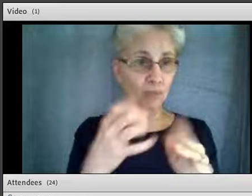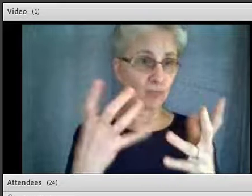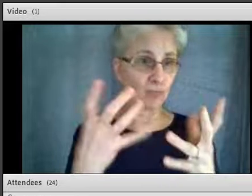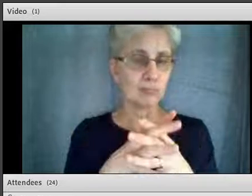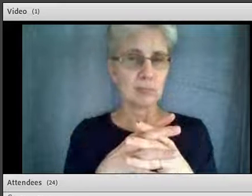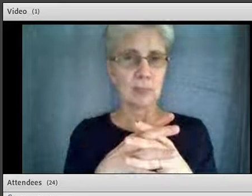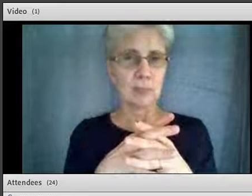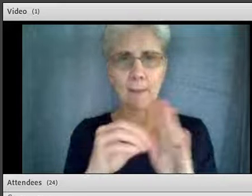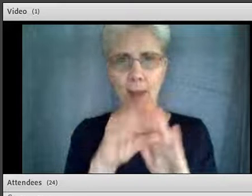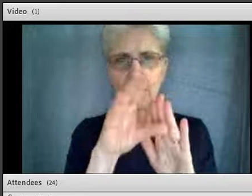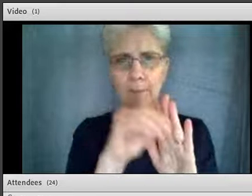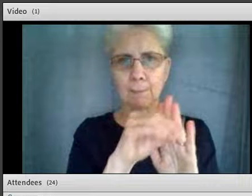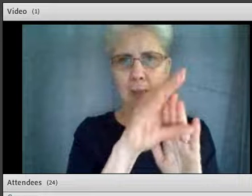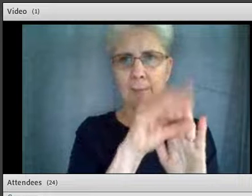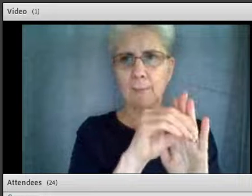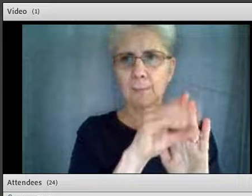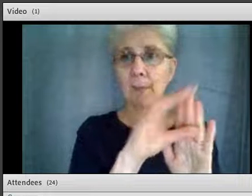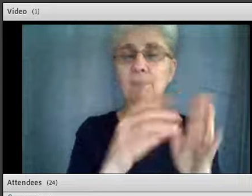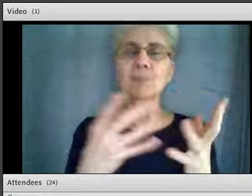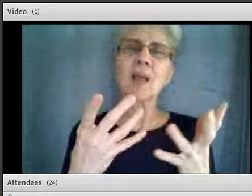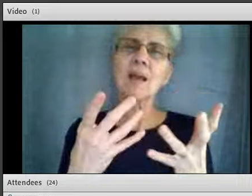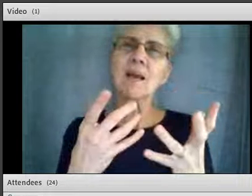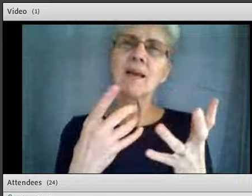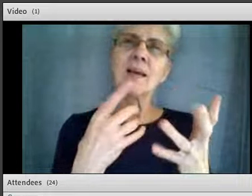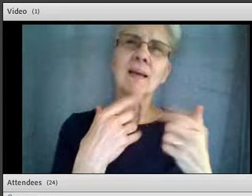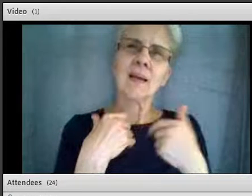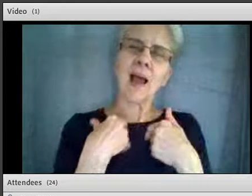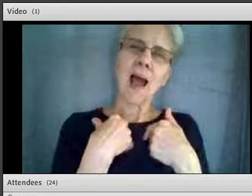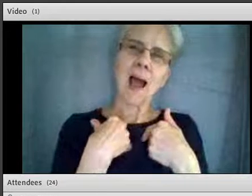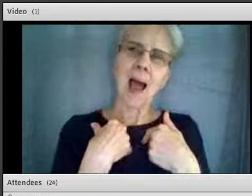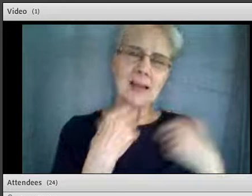I would strongly suggest